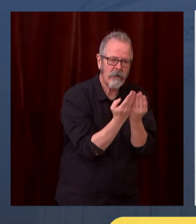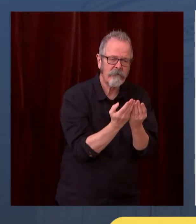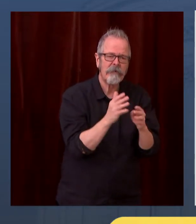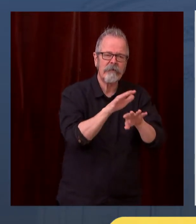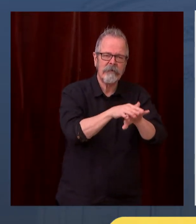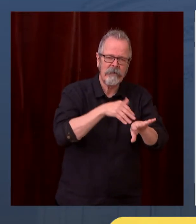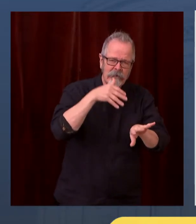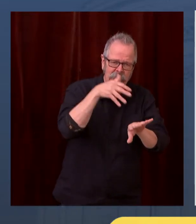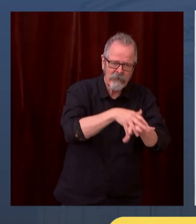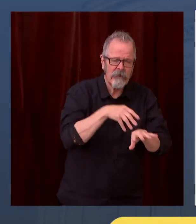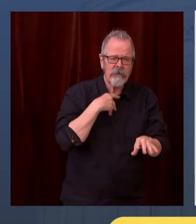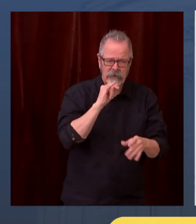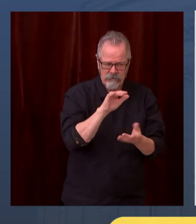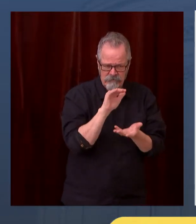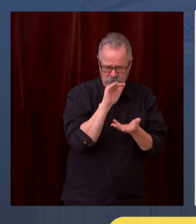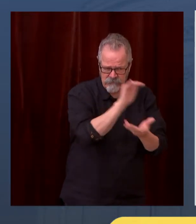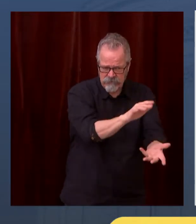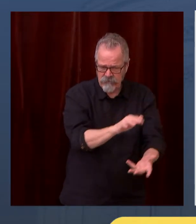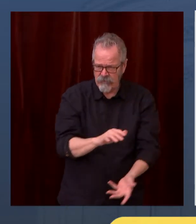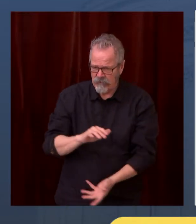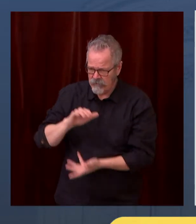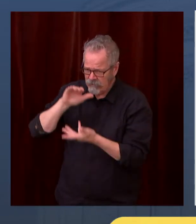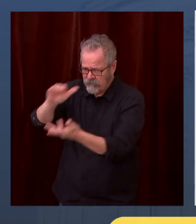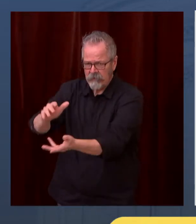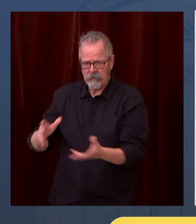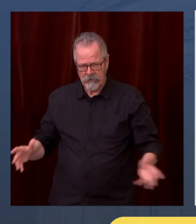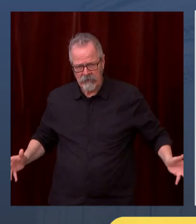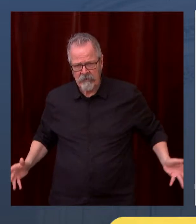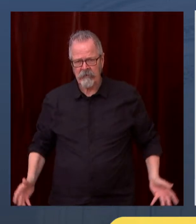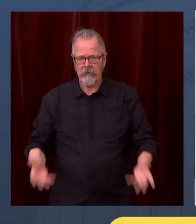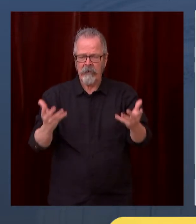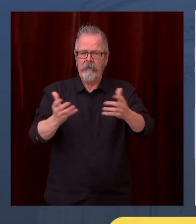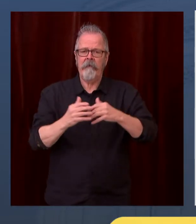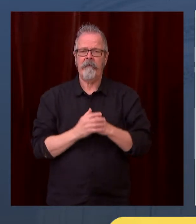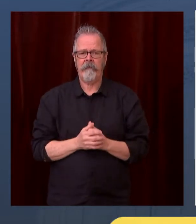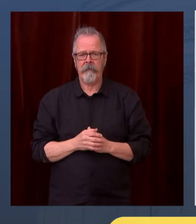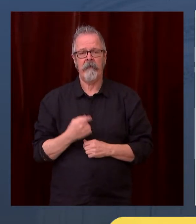mass vaccination sites as well. Every week when we get